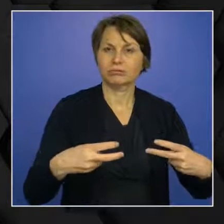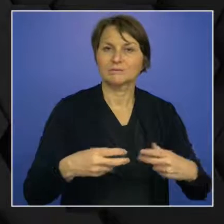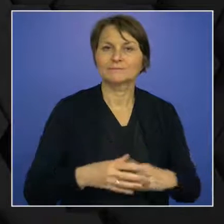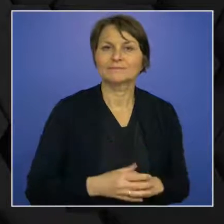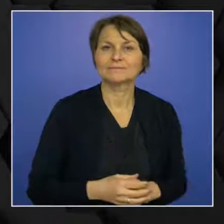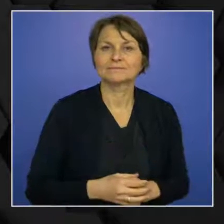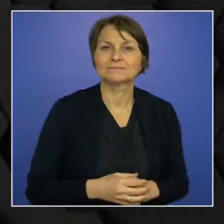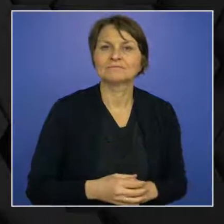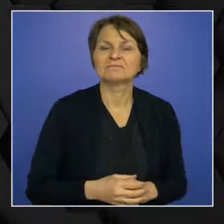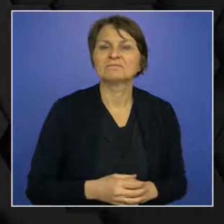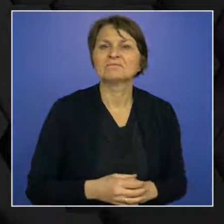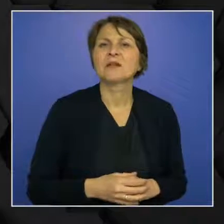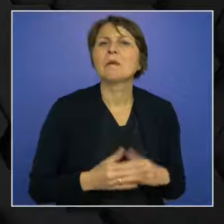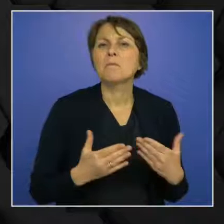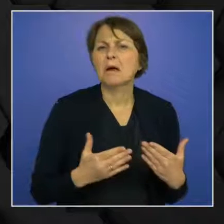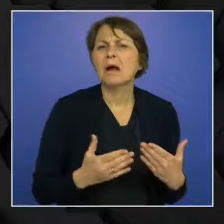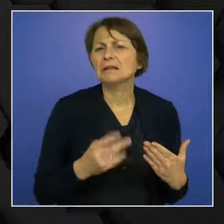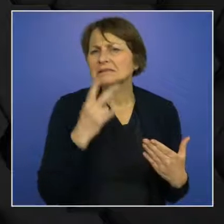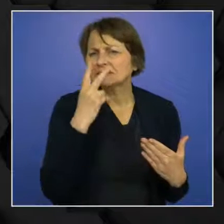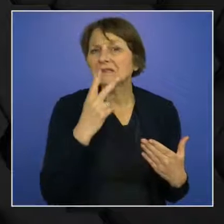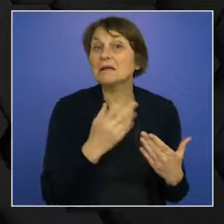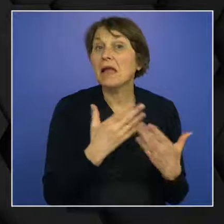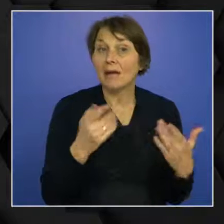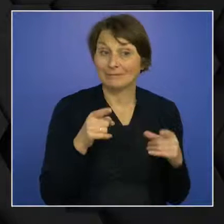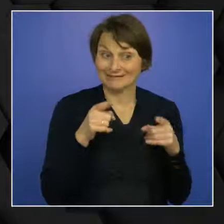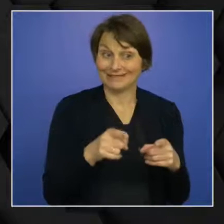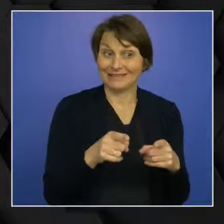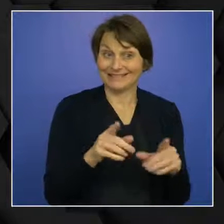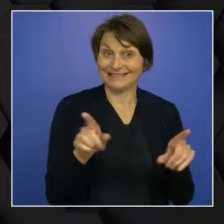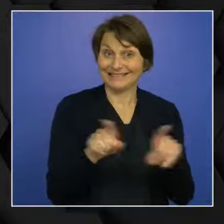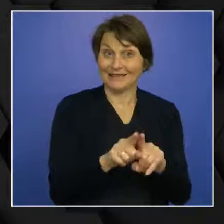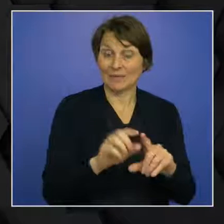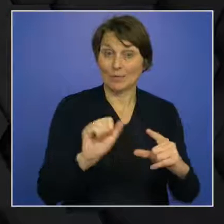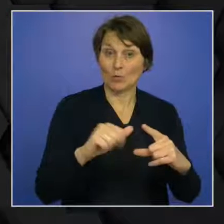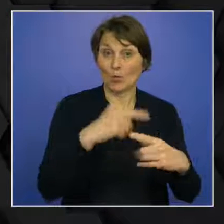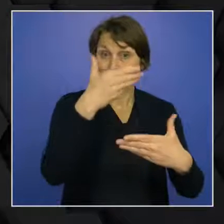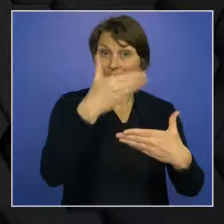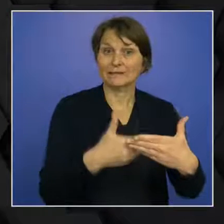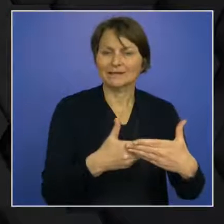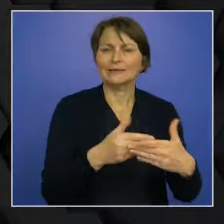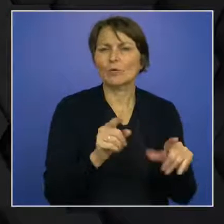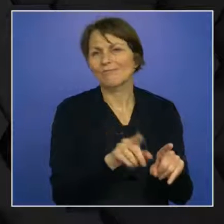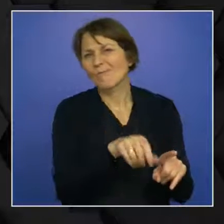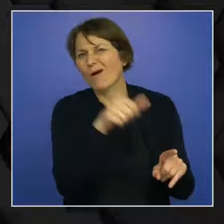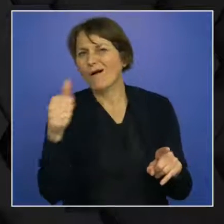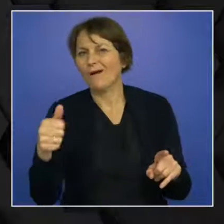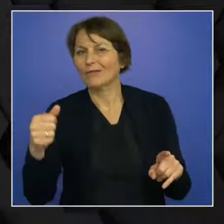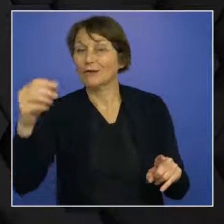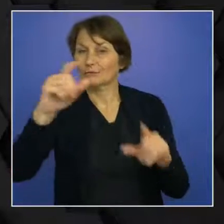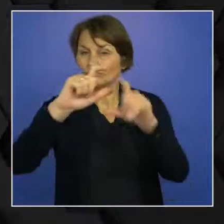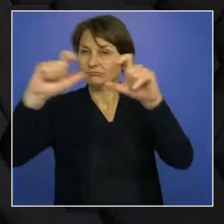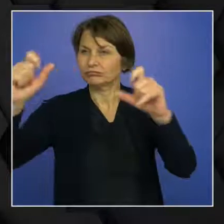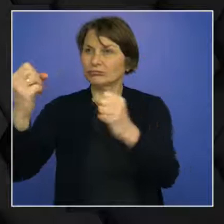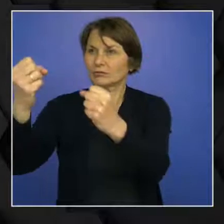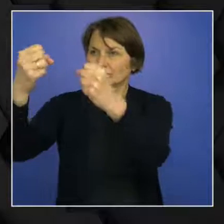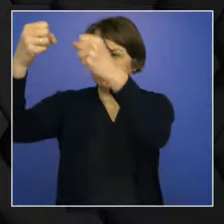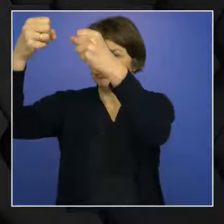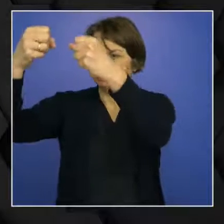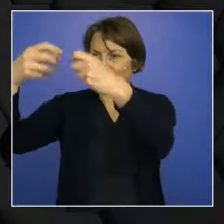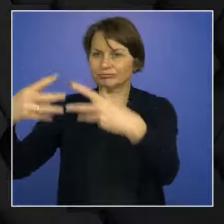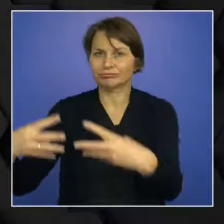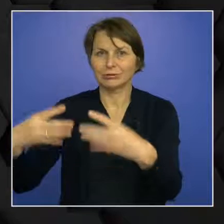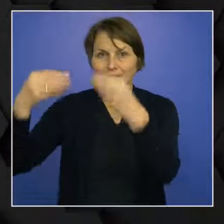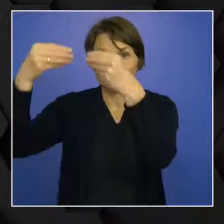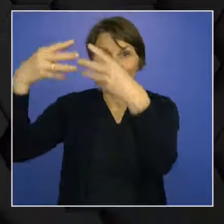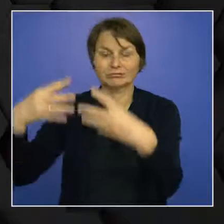available in a different website. So you can basically read with someone that is typing it for you. And that's always a cool